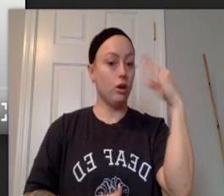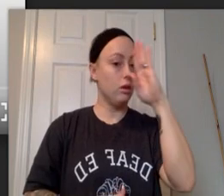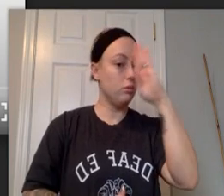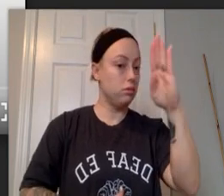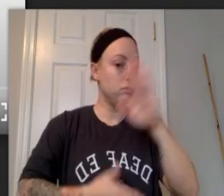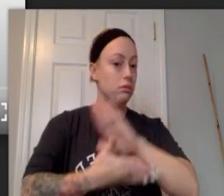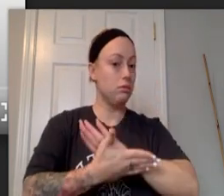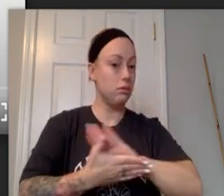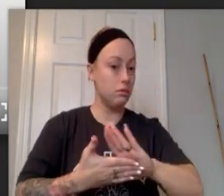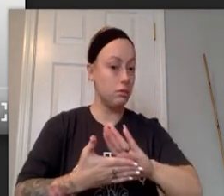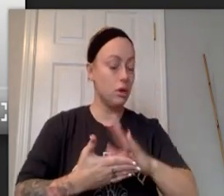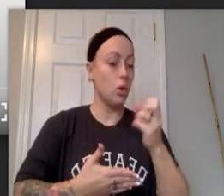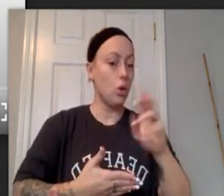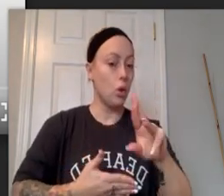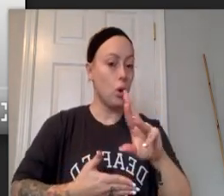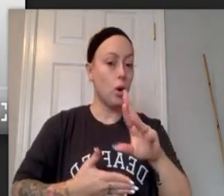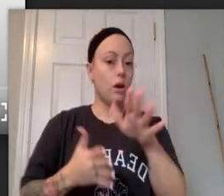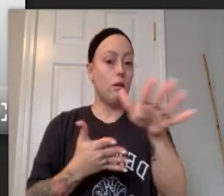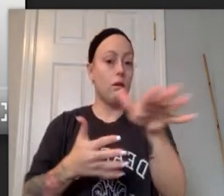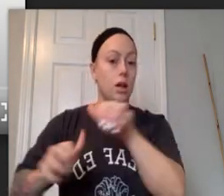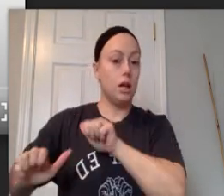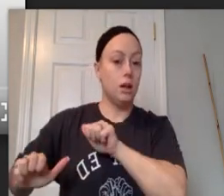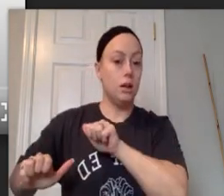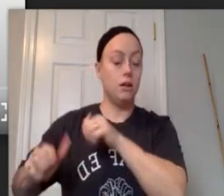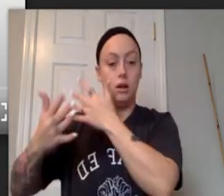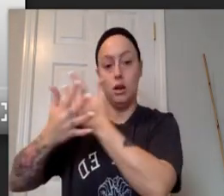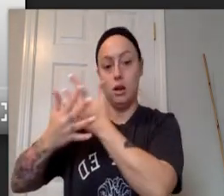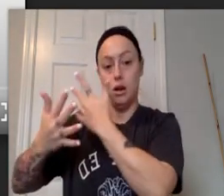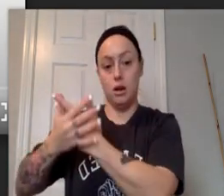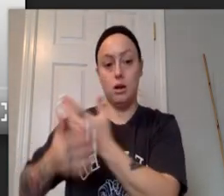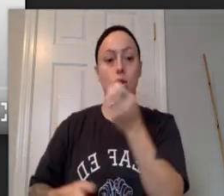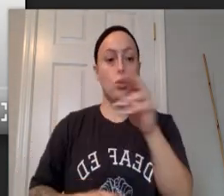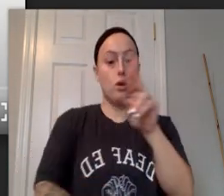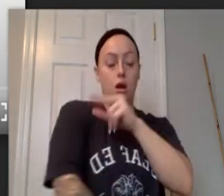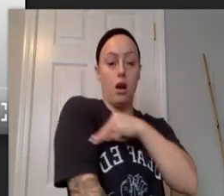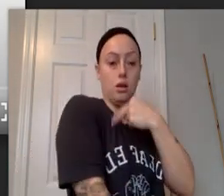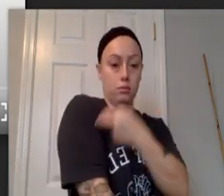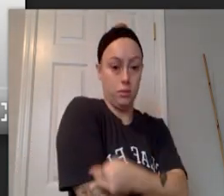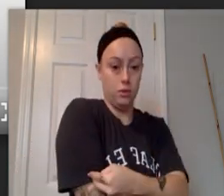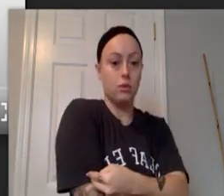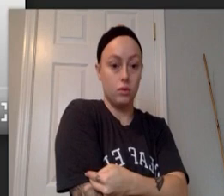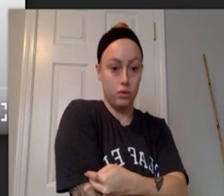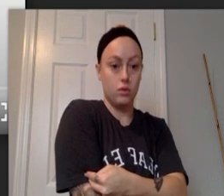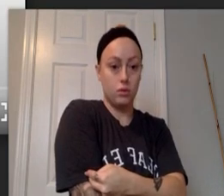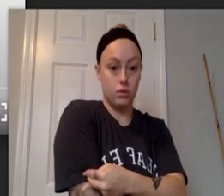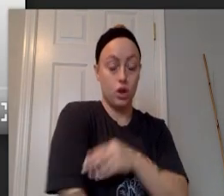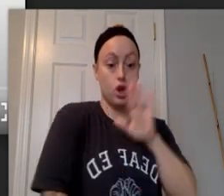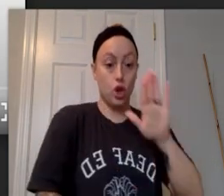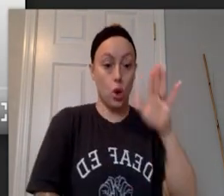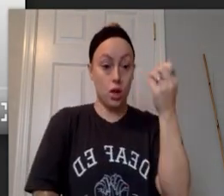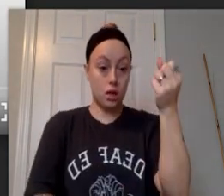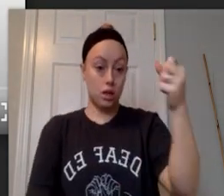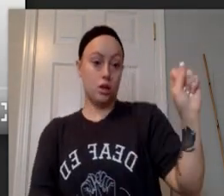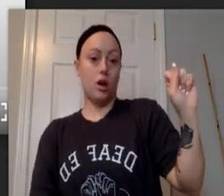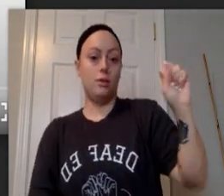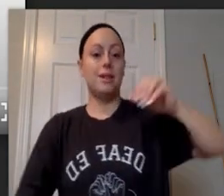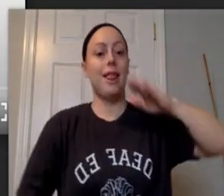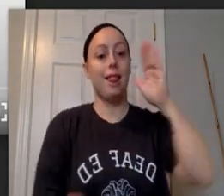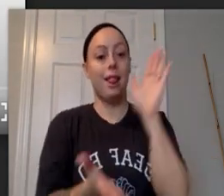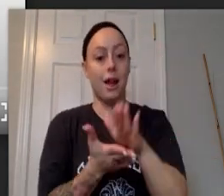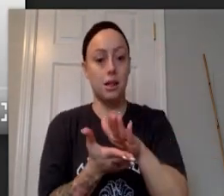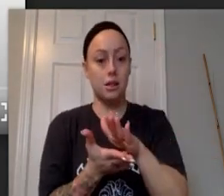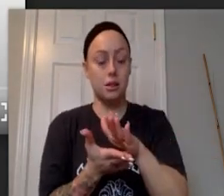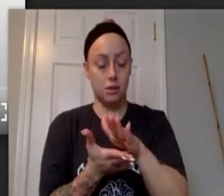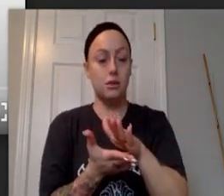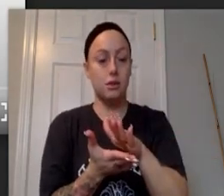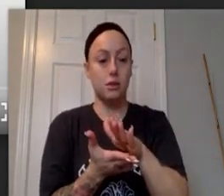that, what am I trying to say, that use for that certain amount of time. Yeah, absolutely, Corey, and